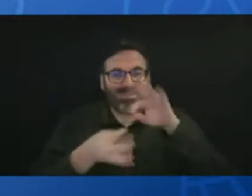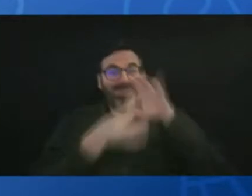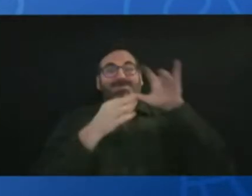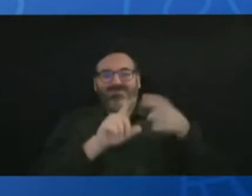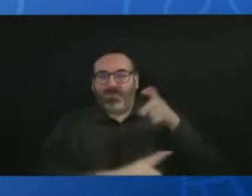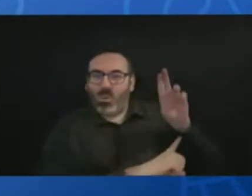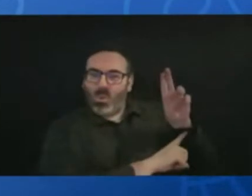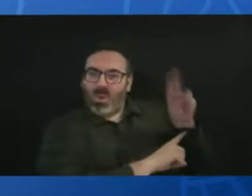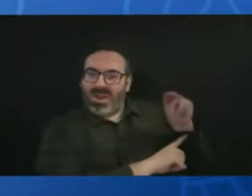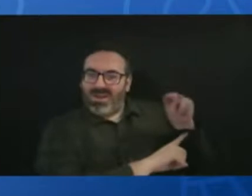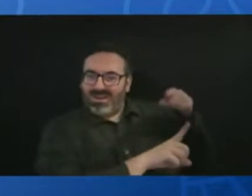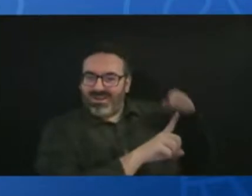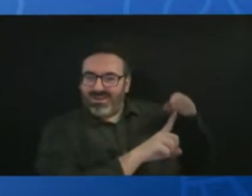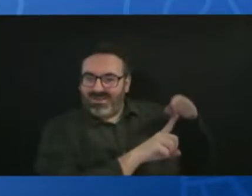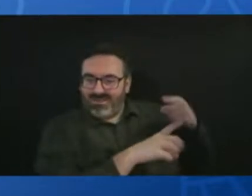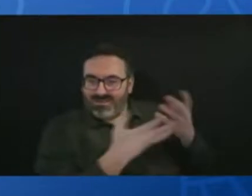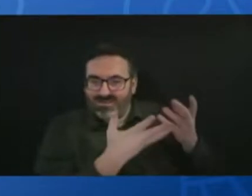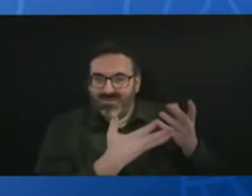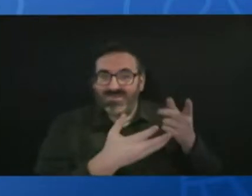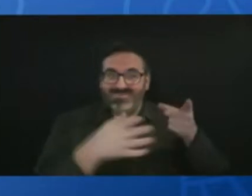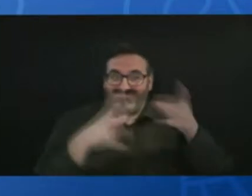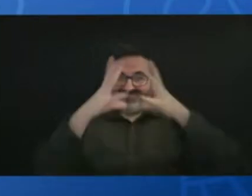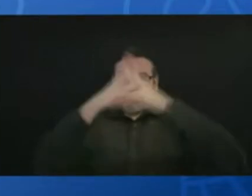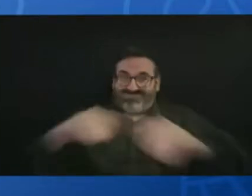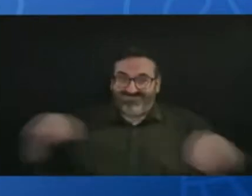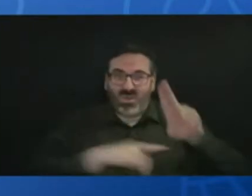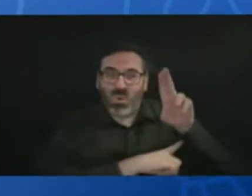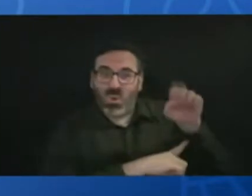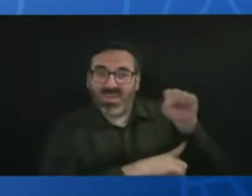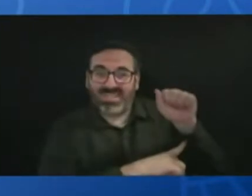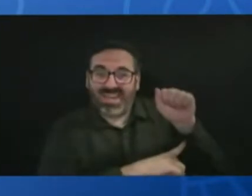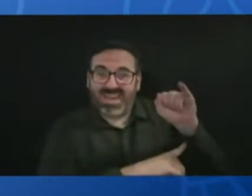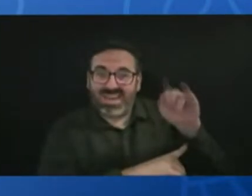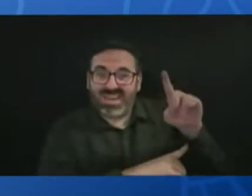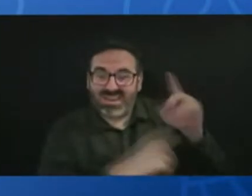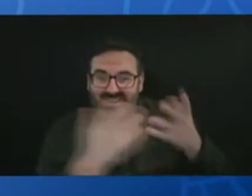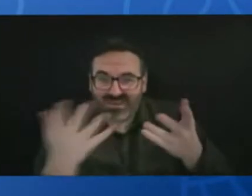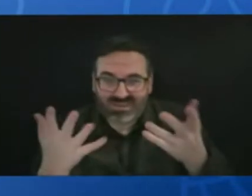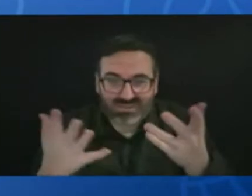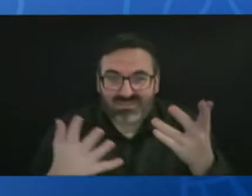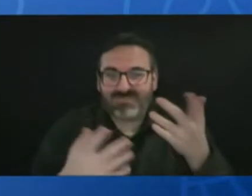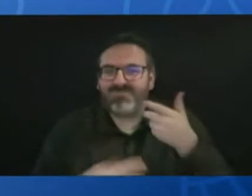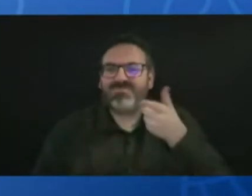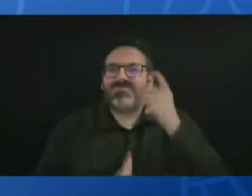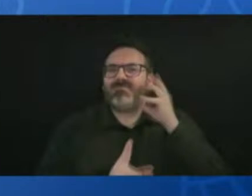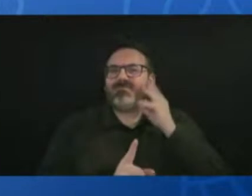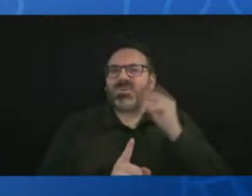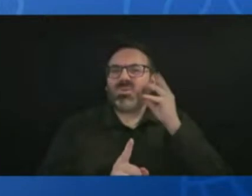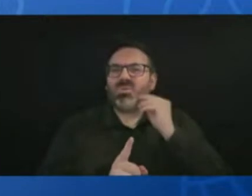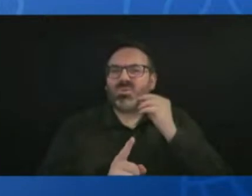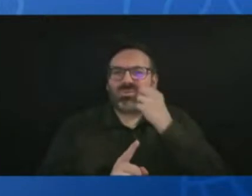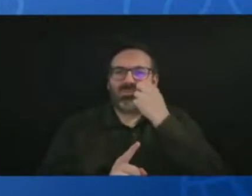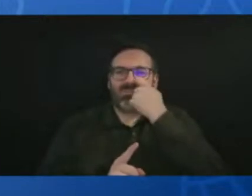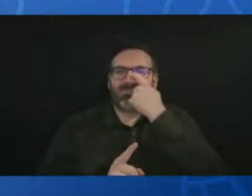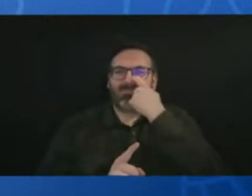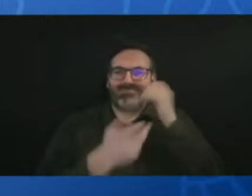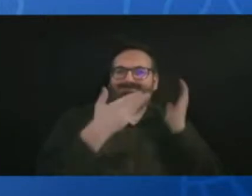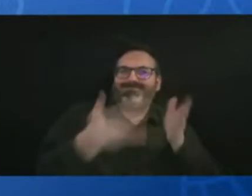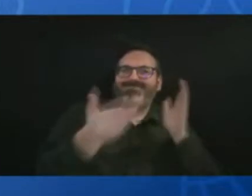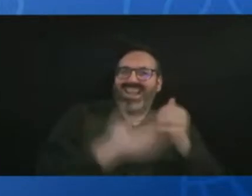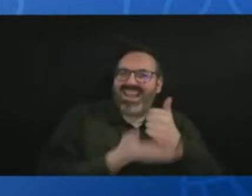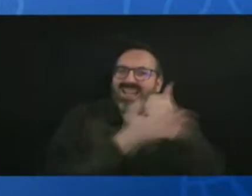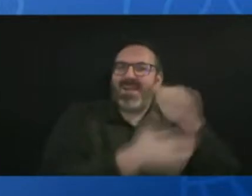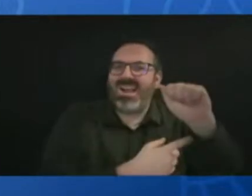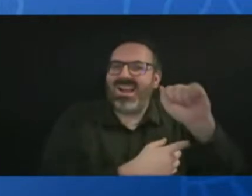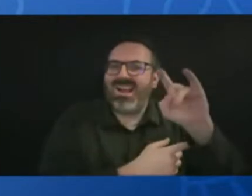USAID, who are experienced in delivering aid, and there were thousands of people doing it, who